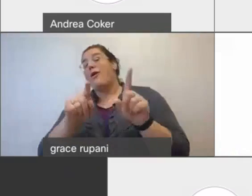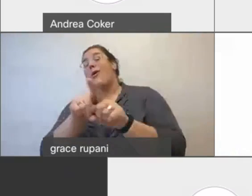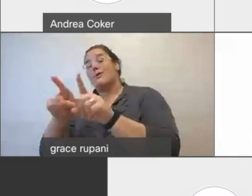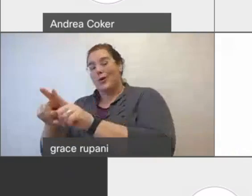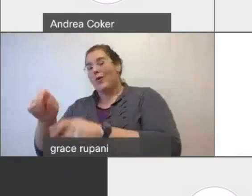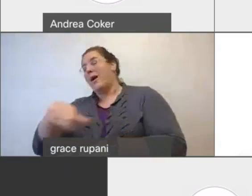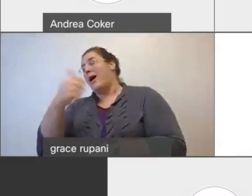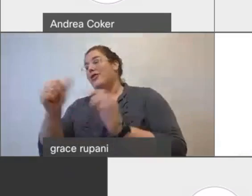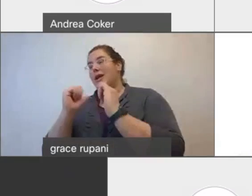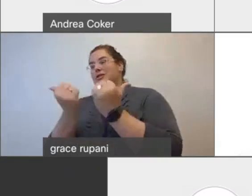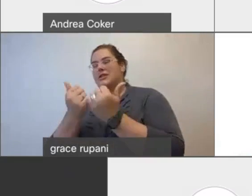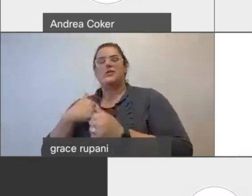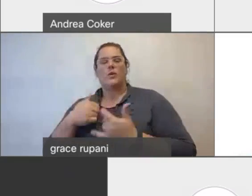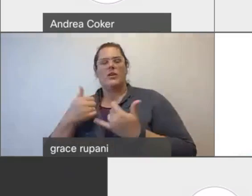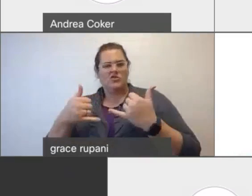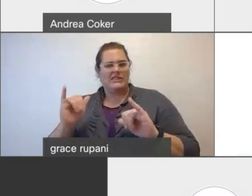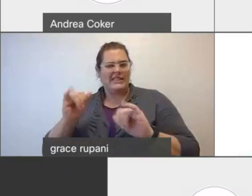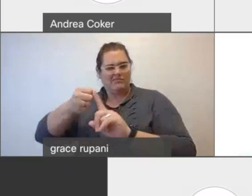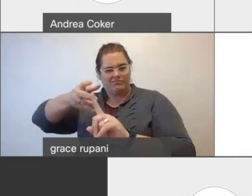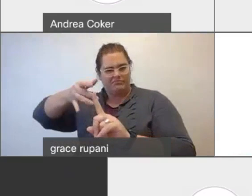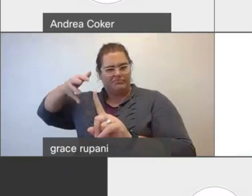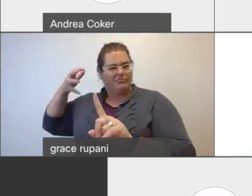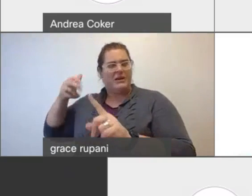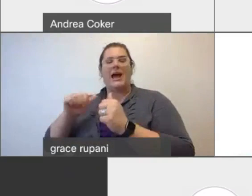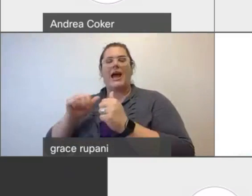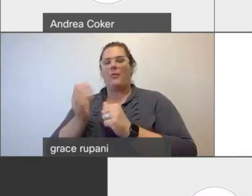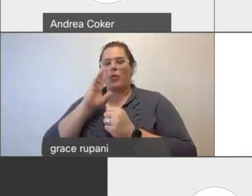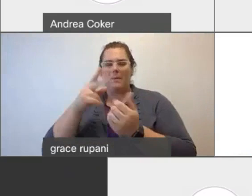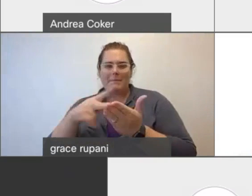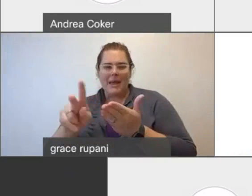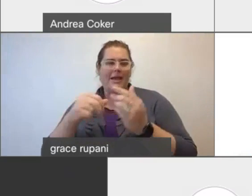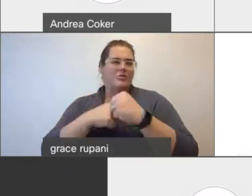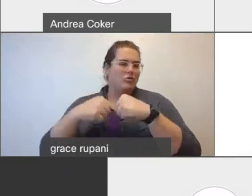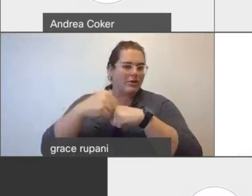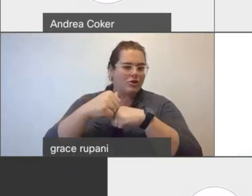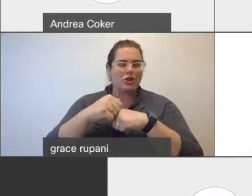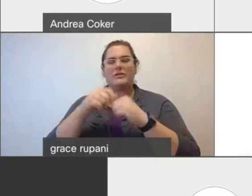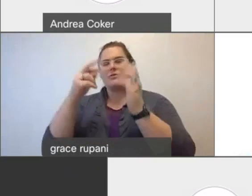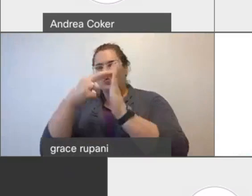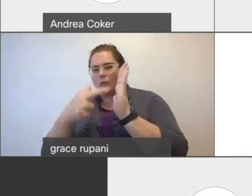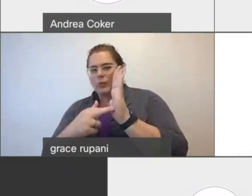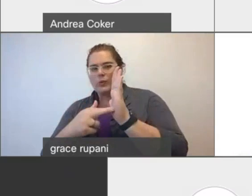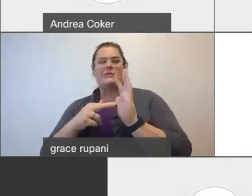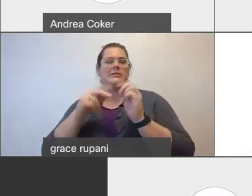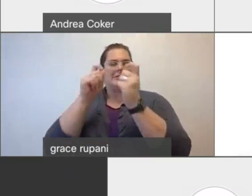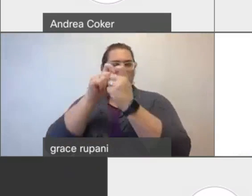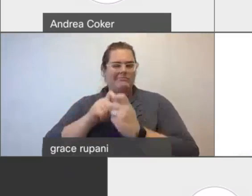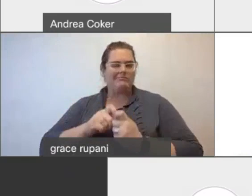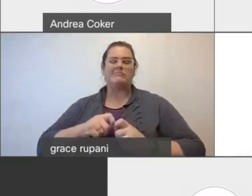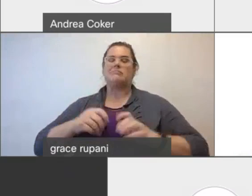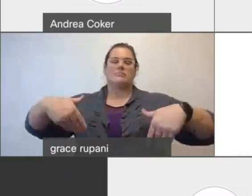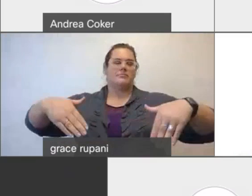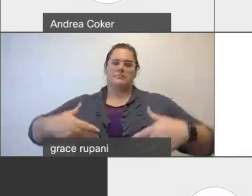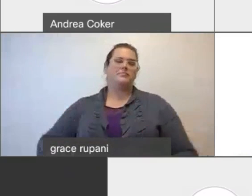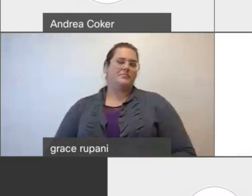funds will be paid. And so once we have a final answer on the ARPA funds, then we'll also